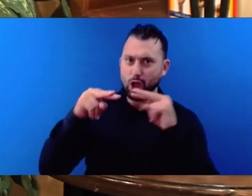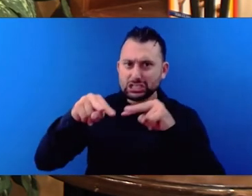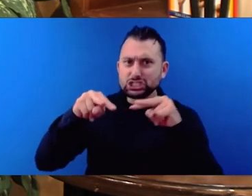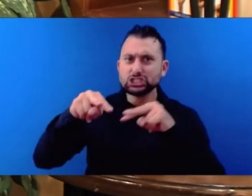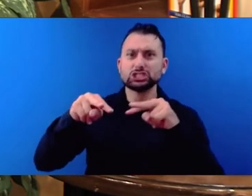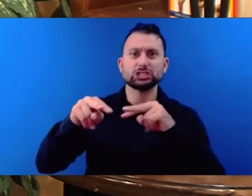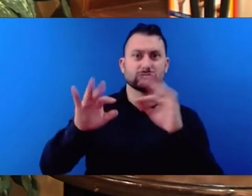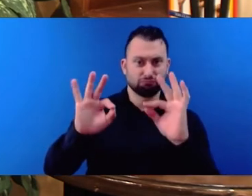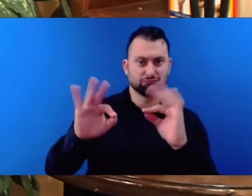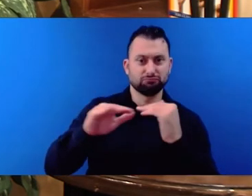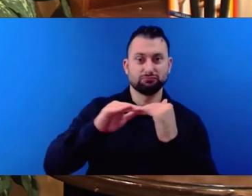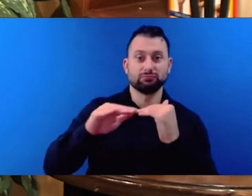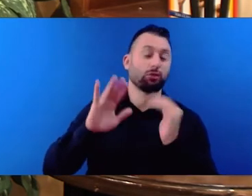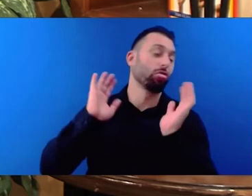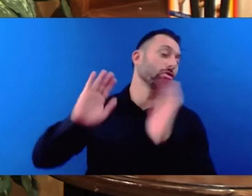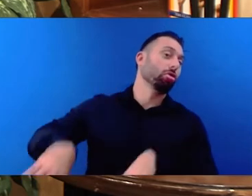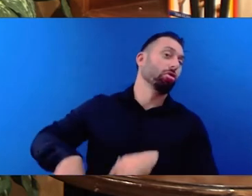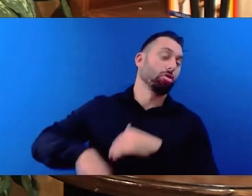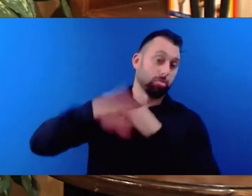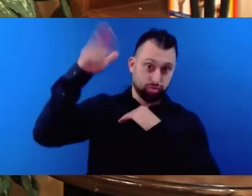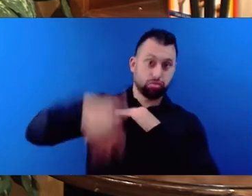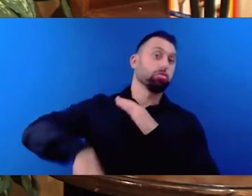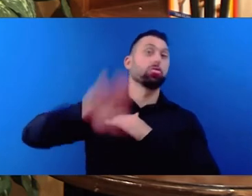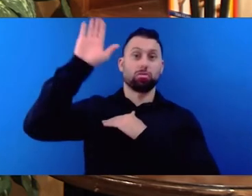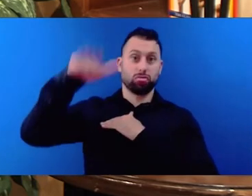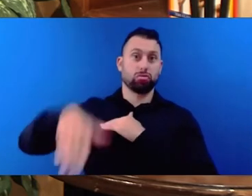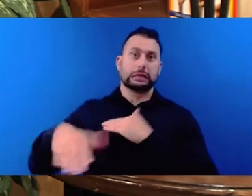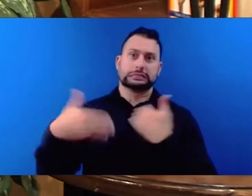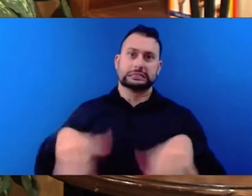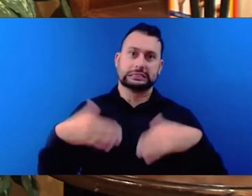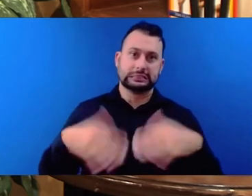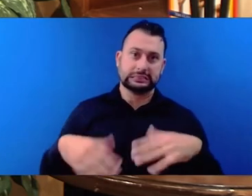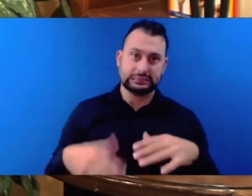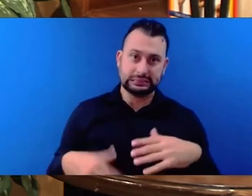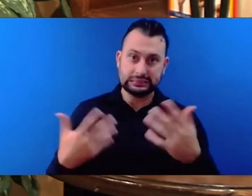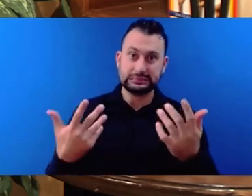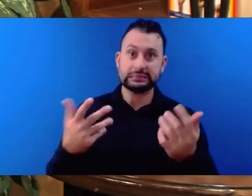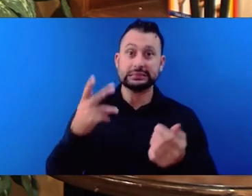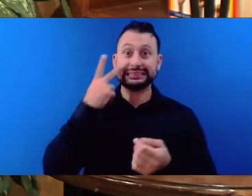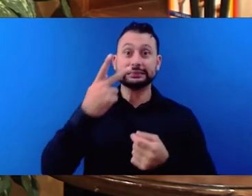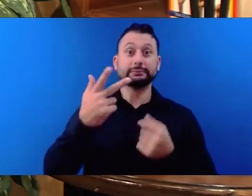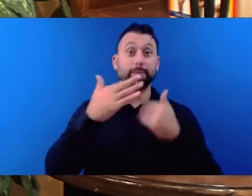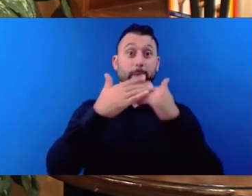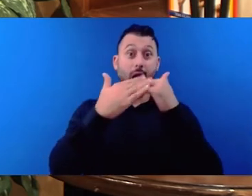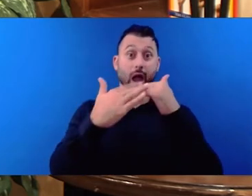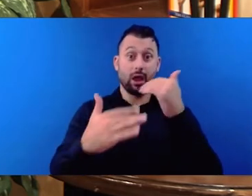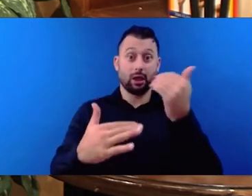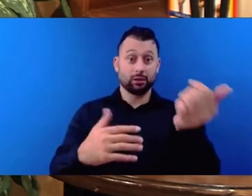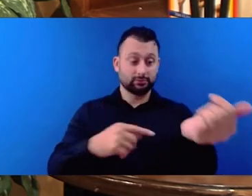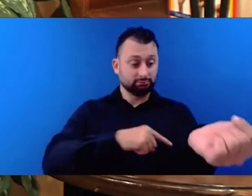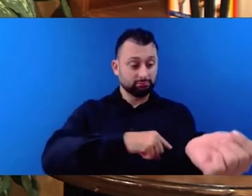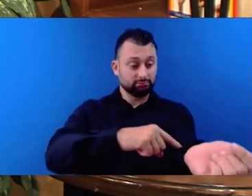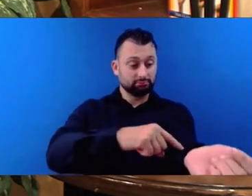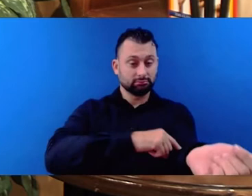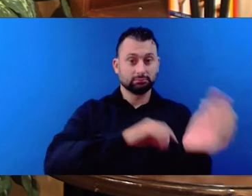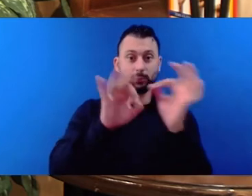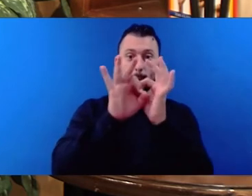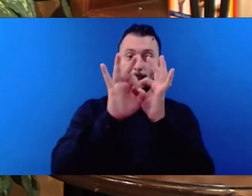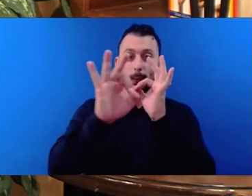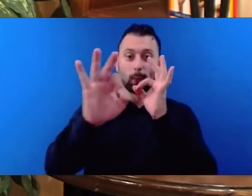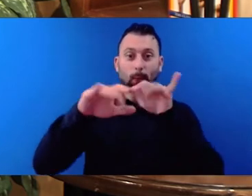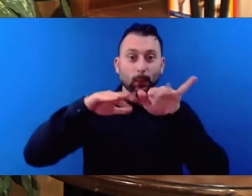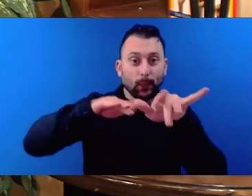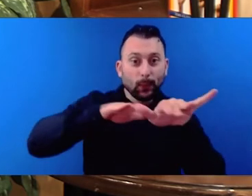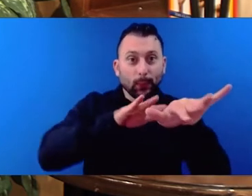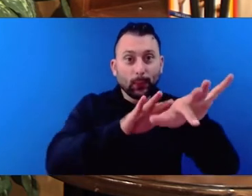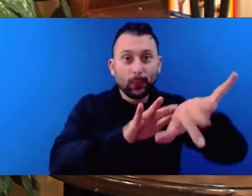vessels, particularly of the eye, vessels that lead to the kidneys, and then the vessels that actually help supply the nerves, kind of